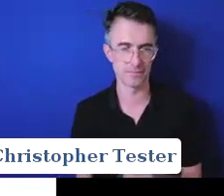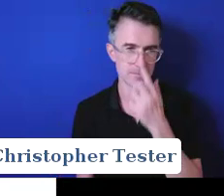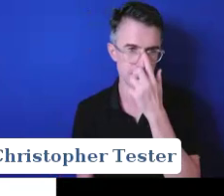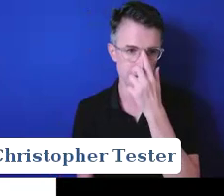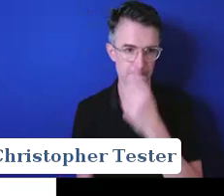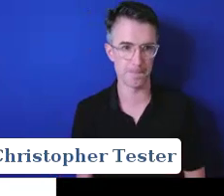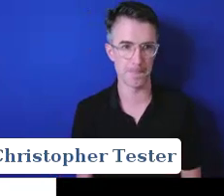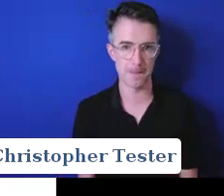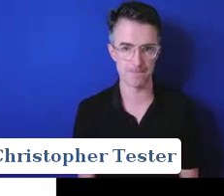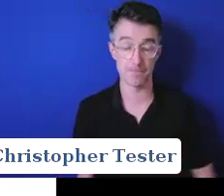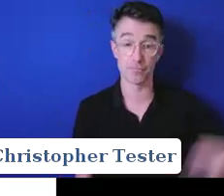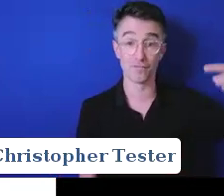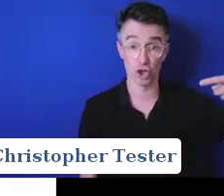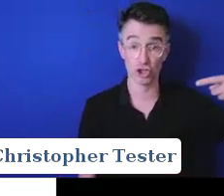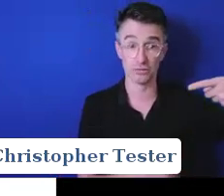prepare